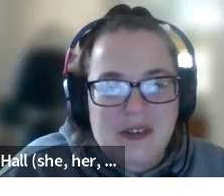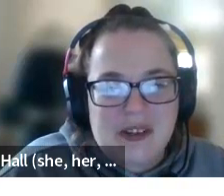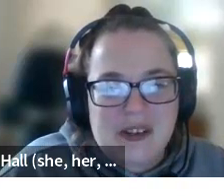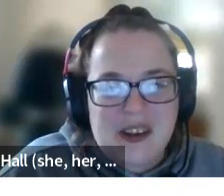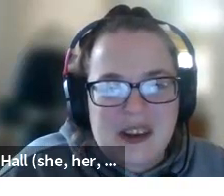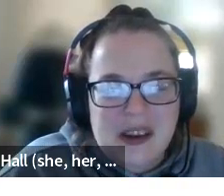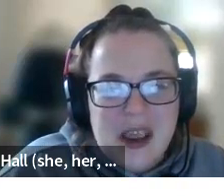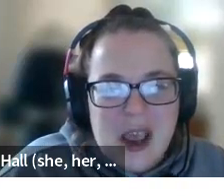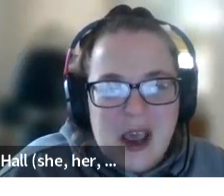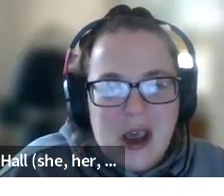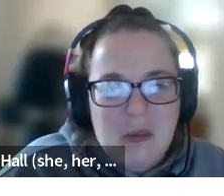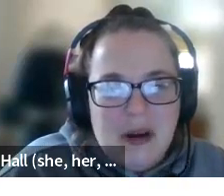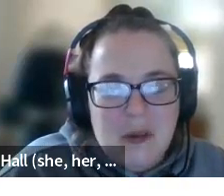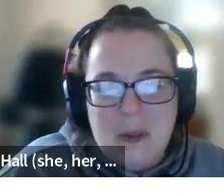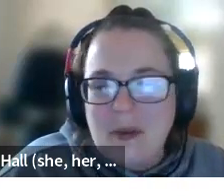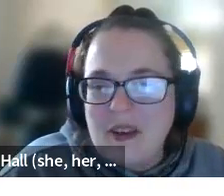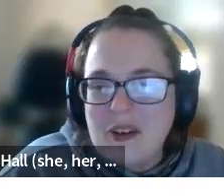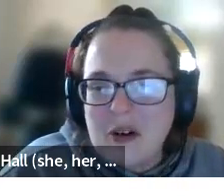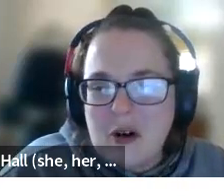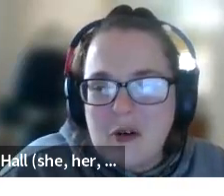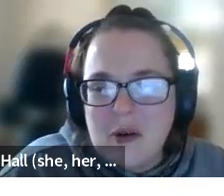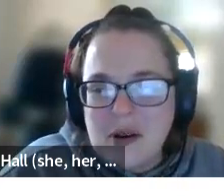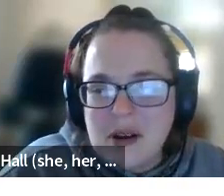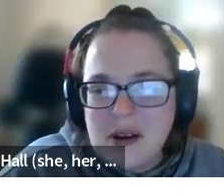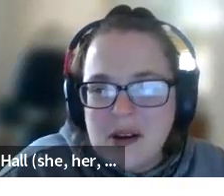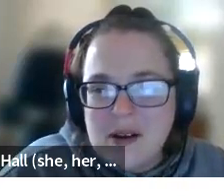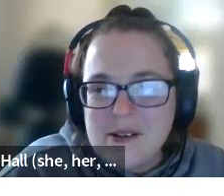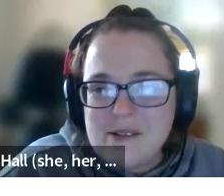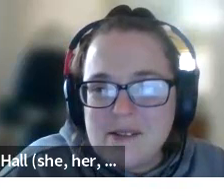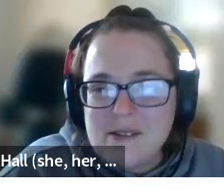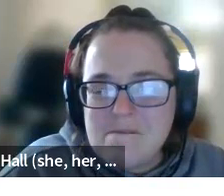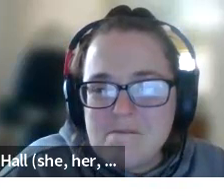little bit to see what other people like to grow.